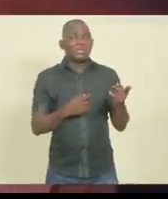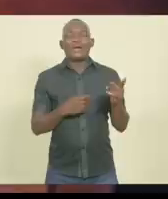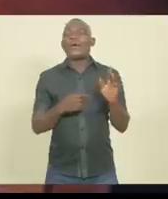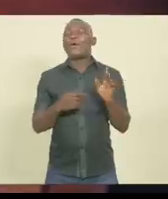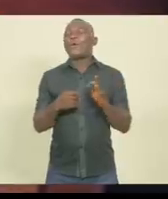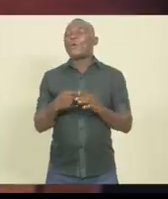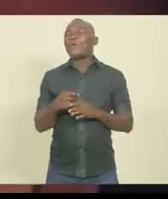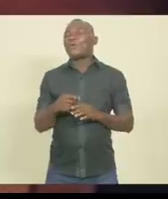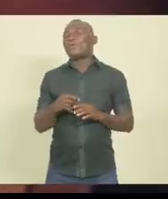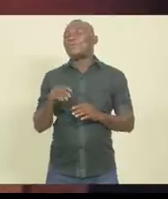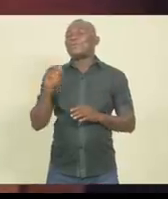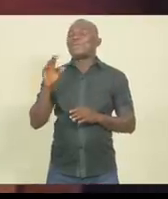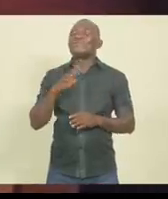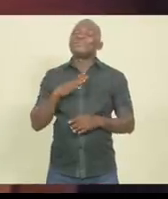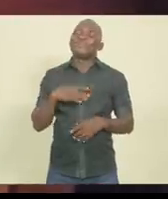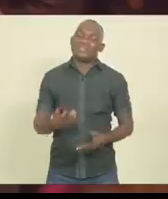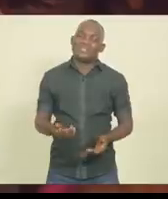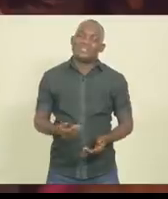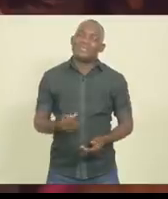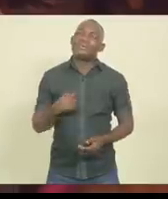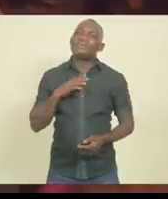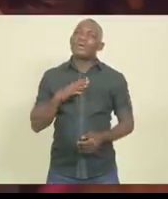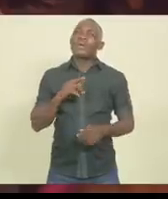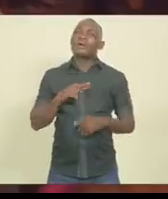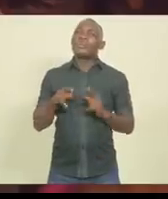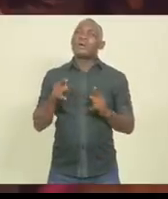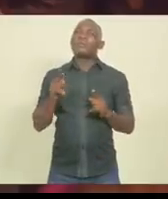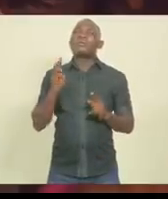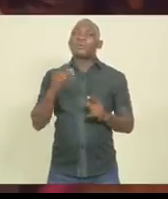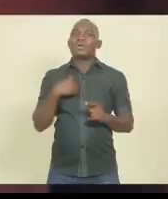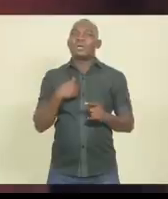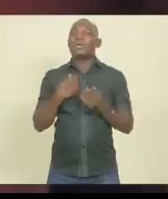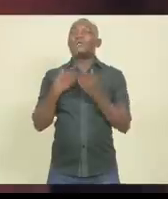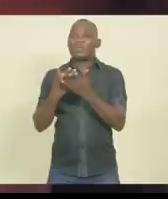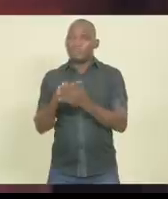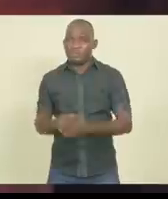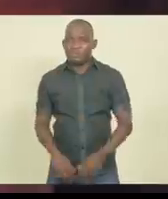That sounds like a snack. But I'll pass. Let me go fix something.